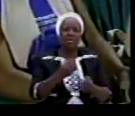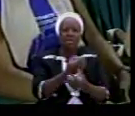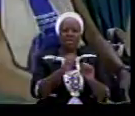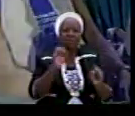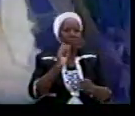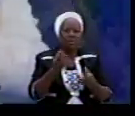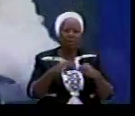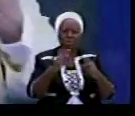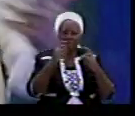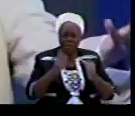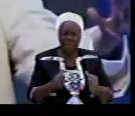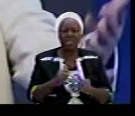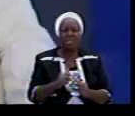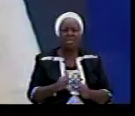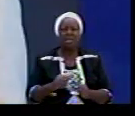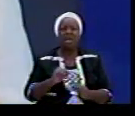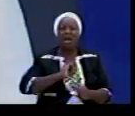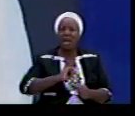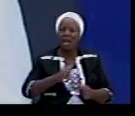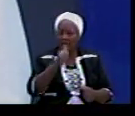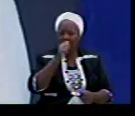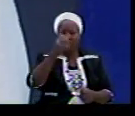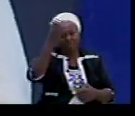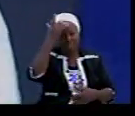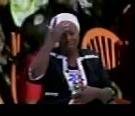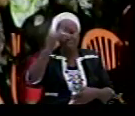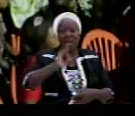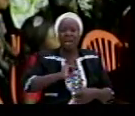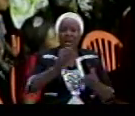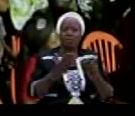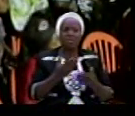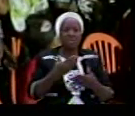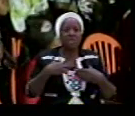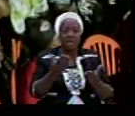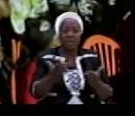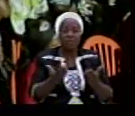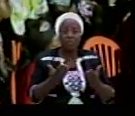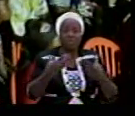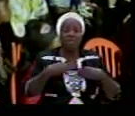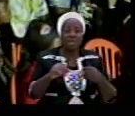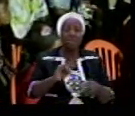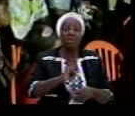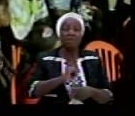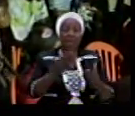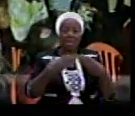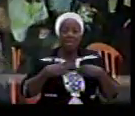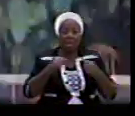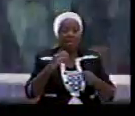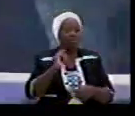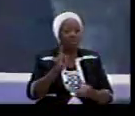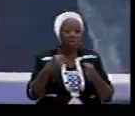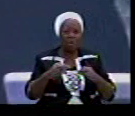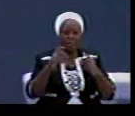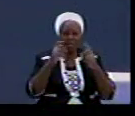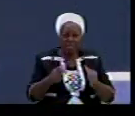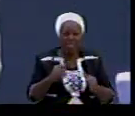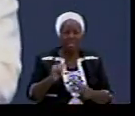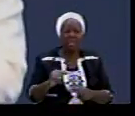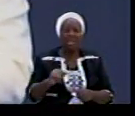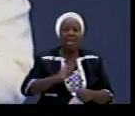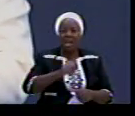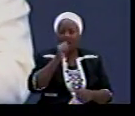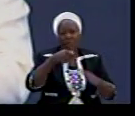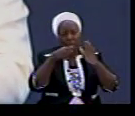healing. Healing will come immediately. I am oppressed. I want deliverance. Deliverance will